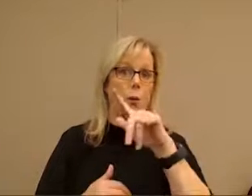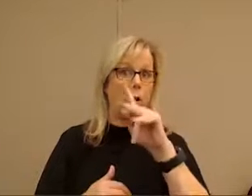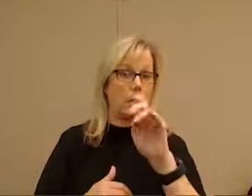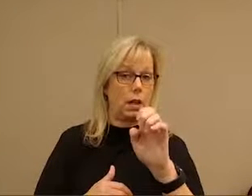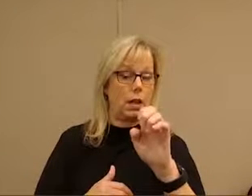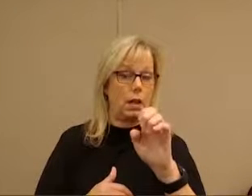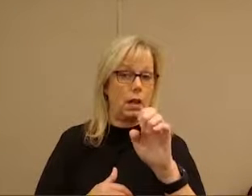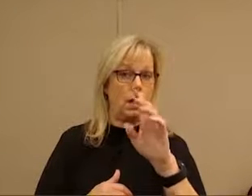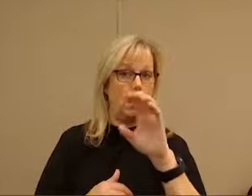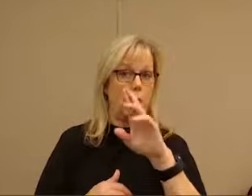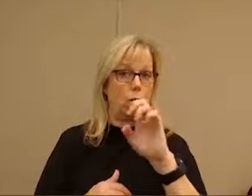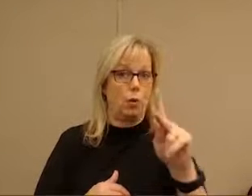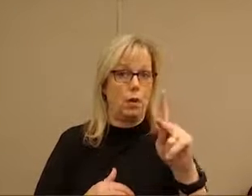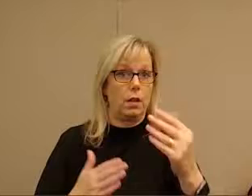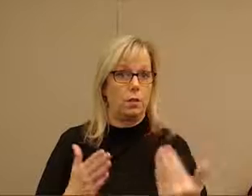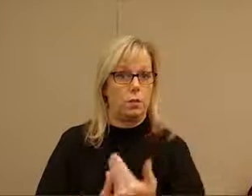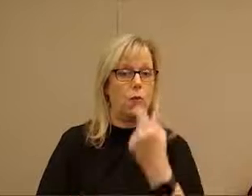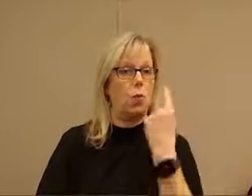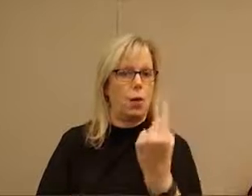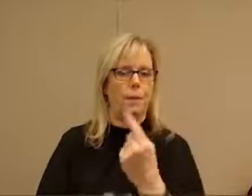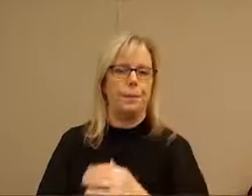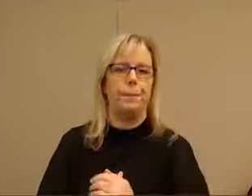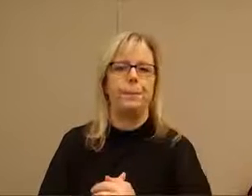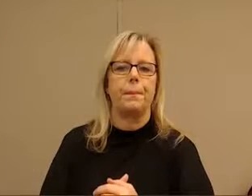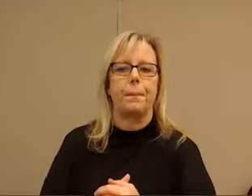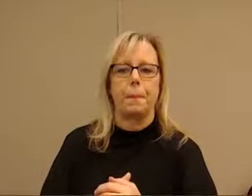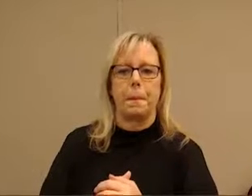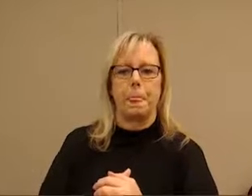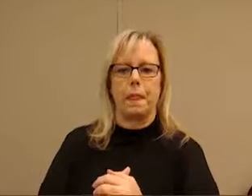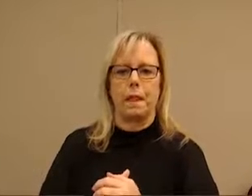Belleville, 1 new case.